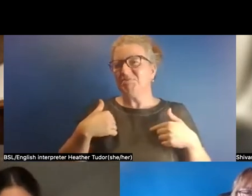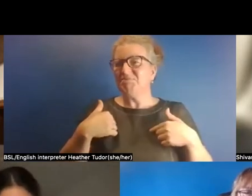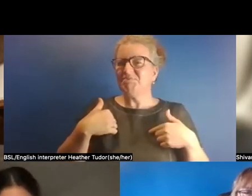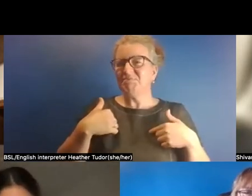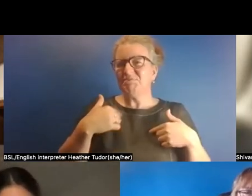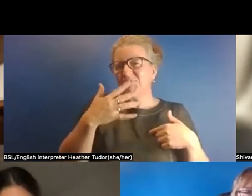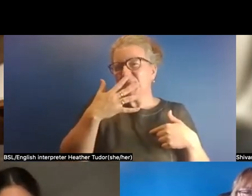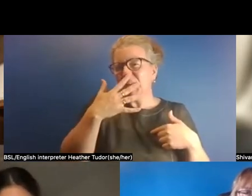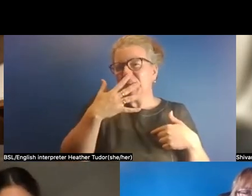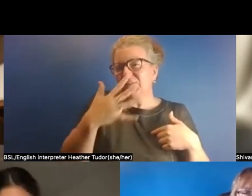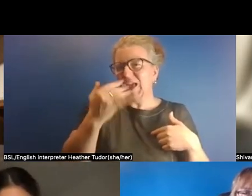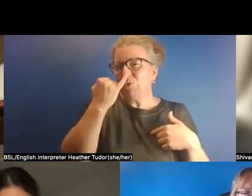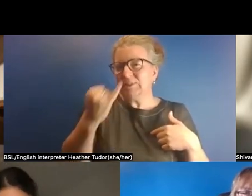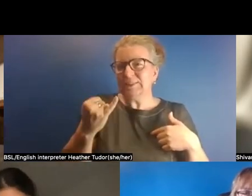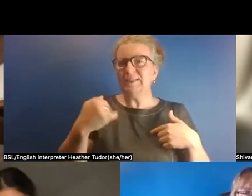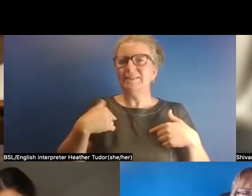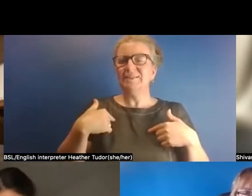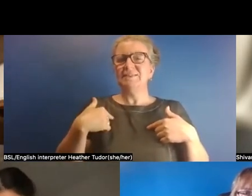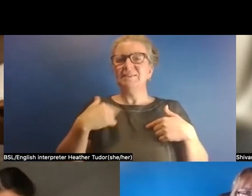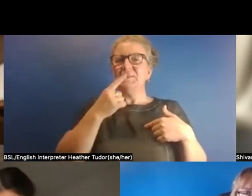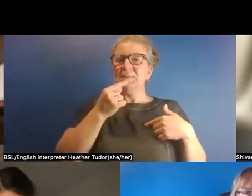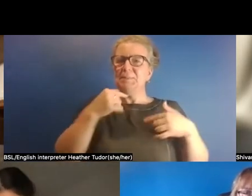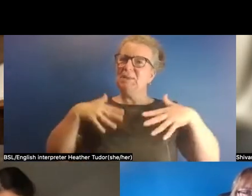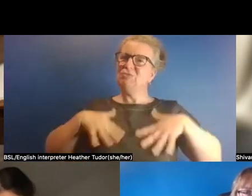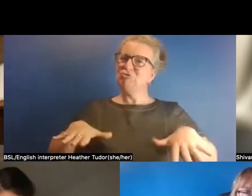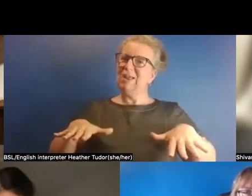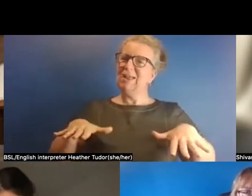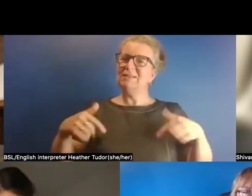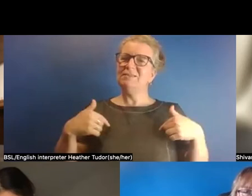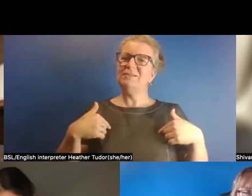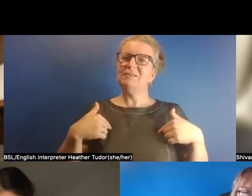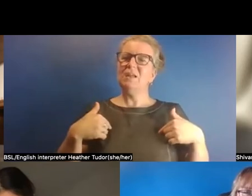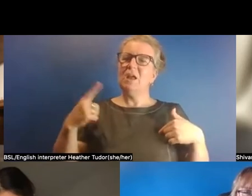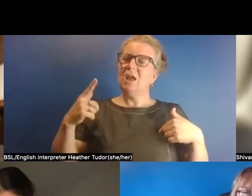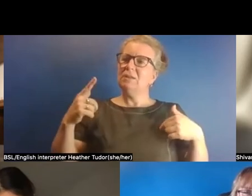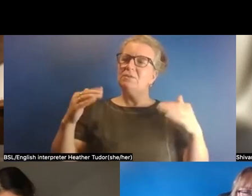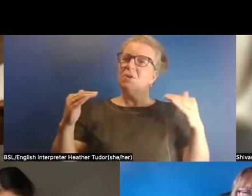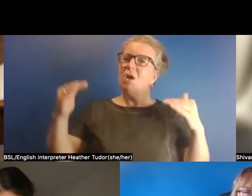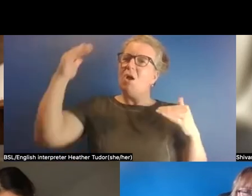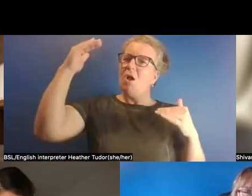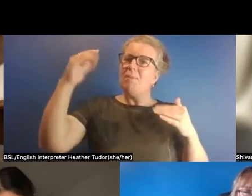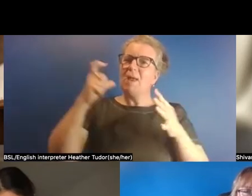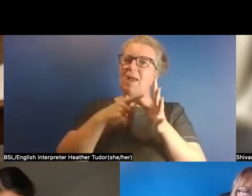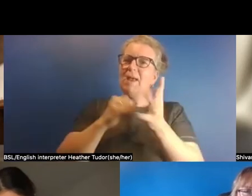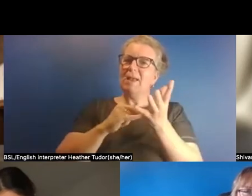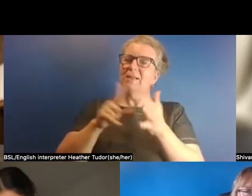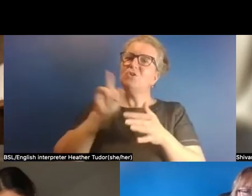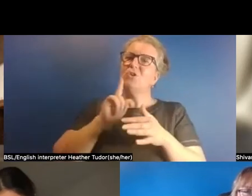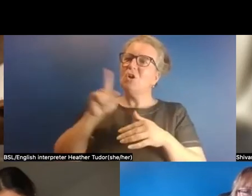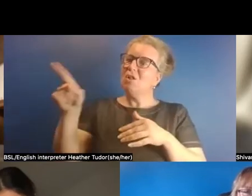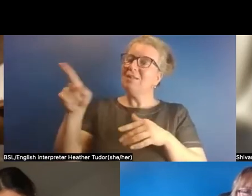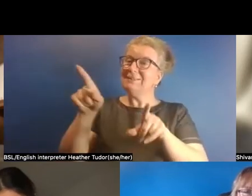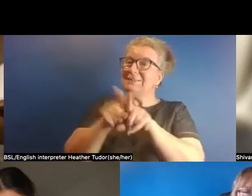to 7 year old wearing this pink dress. And so the upper caste girl of the same age as me,